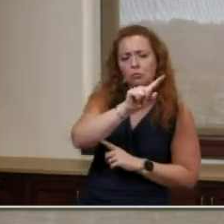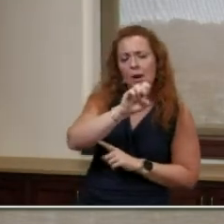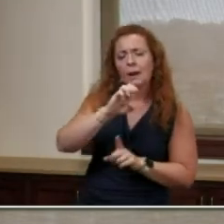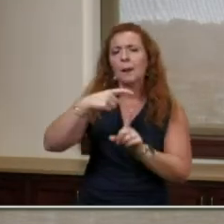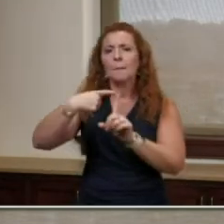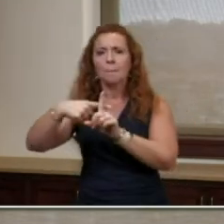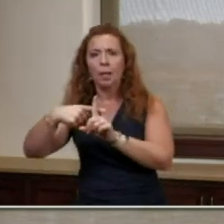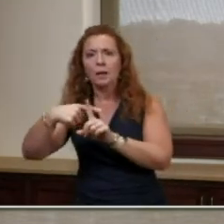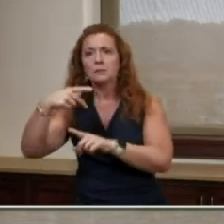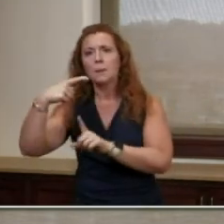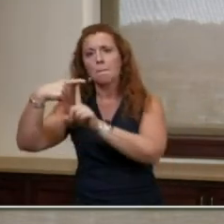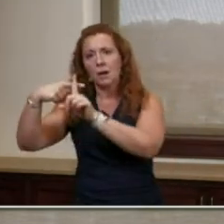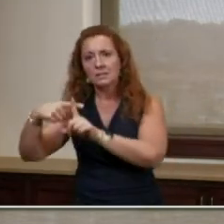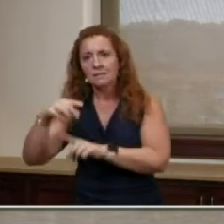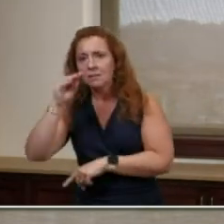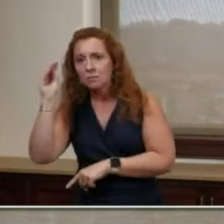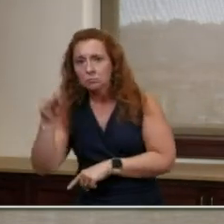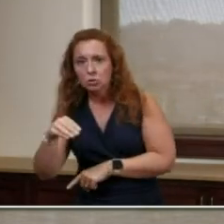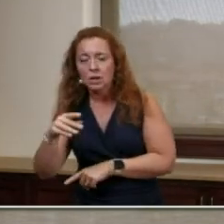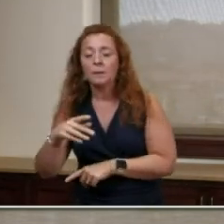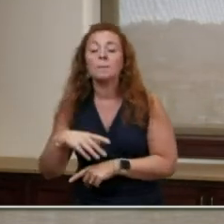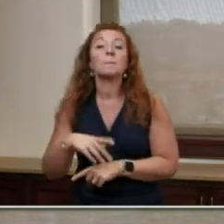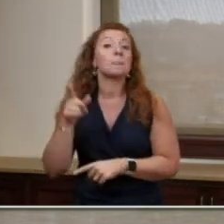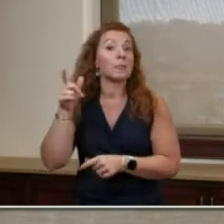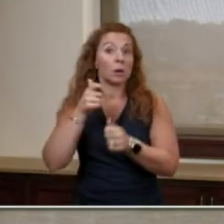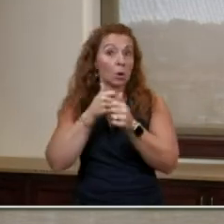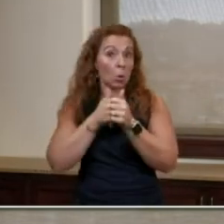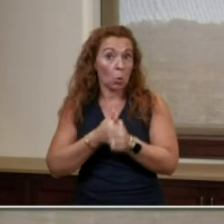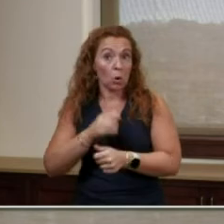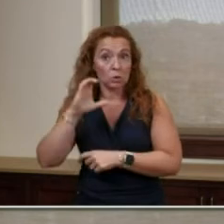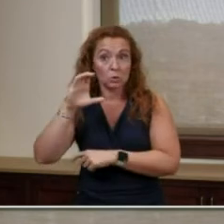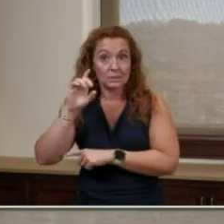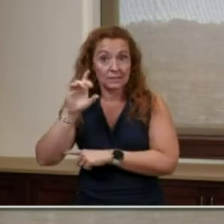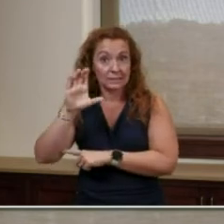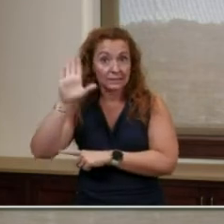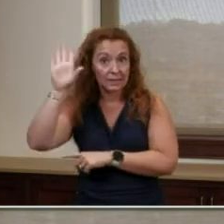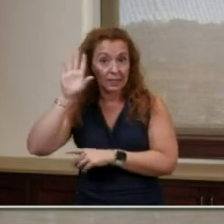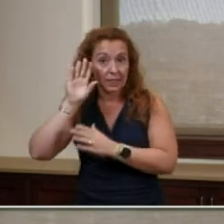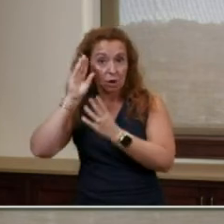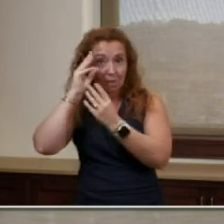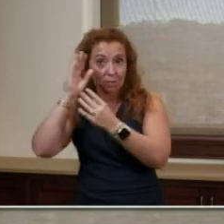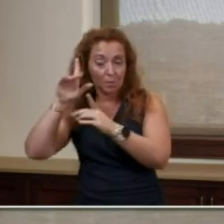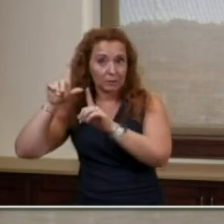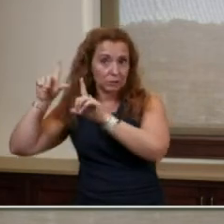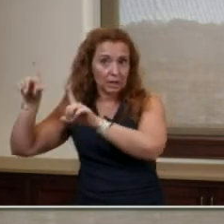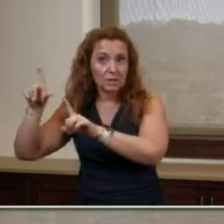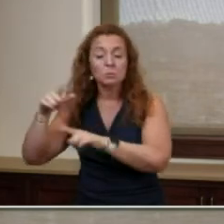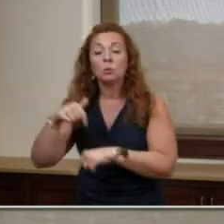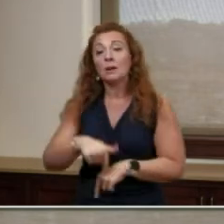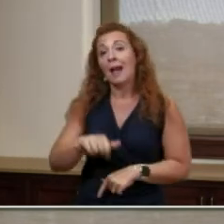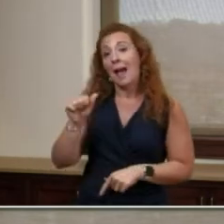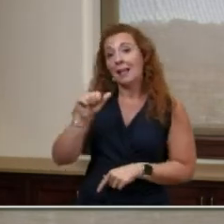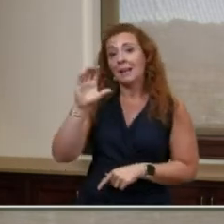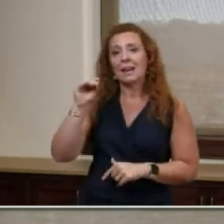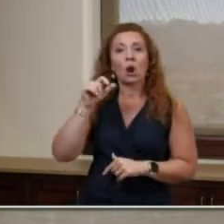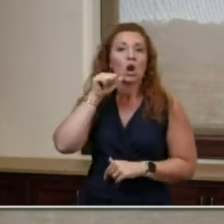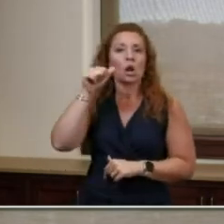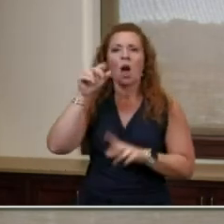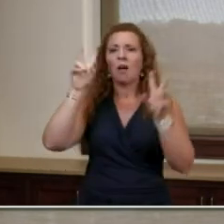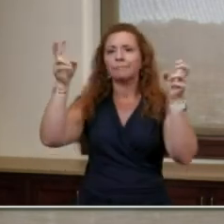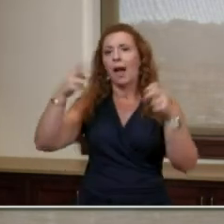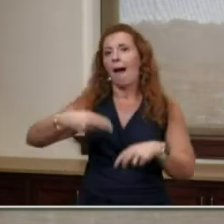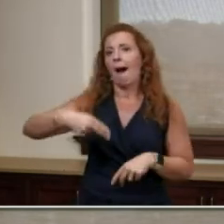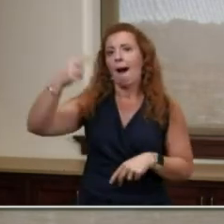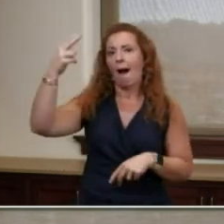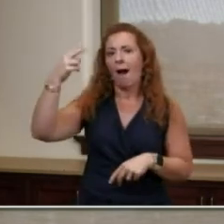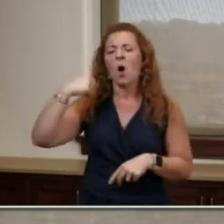vaccine status. According to the CDC COVID tracker, Allegheny County is currently below the high transmission rate. We